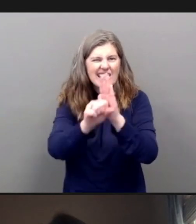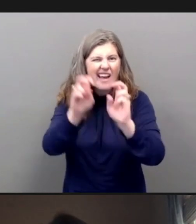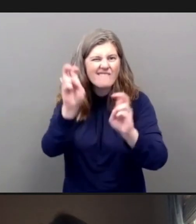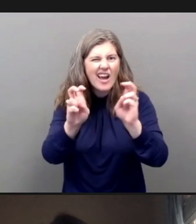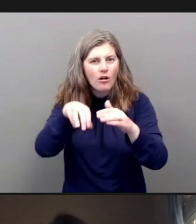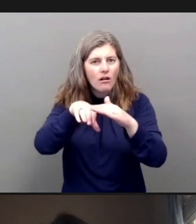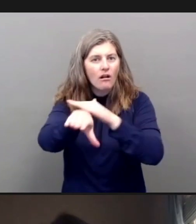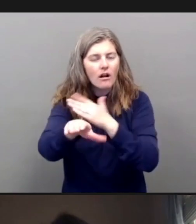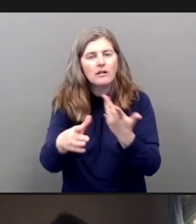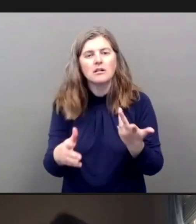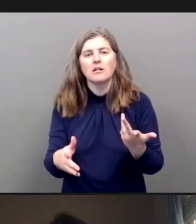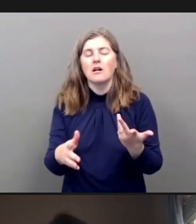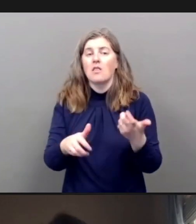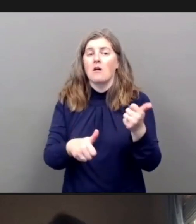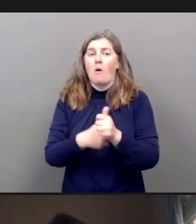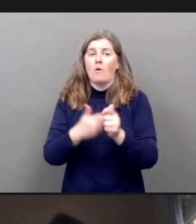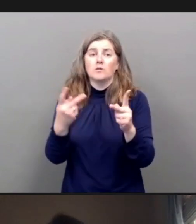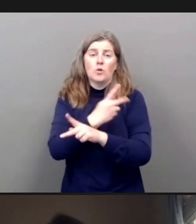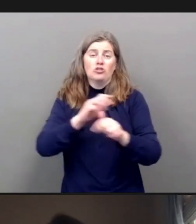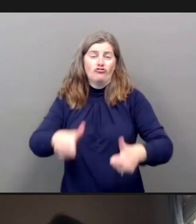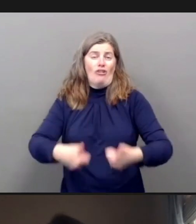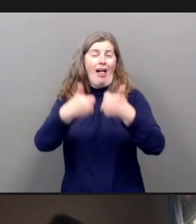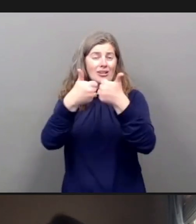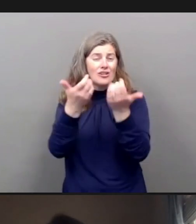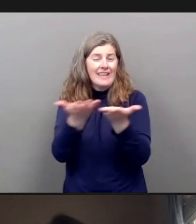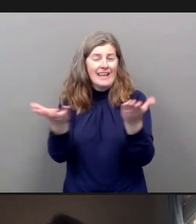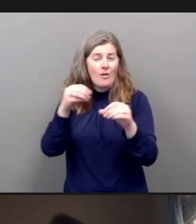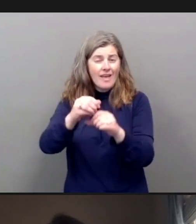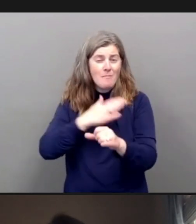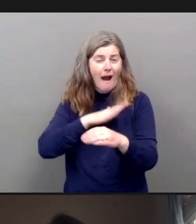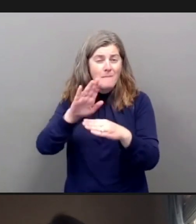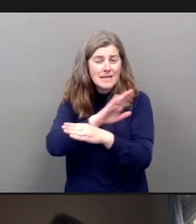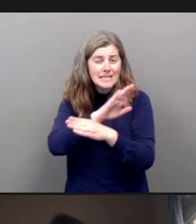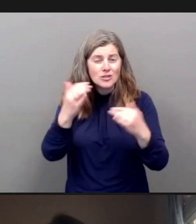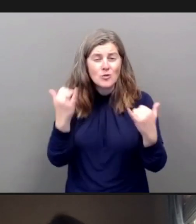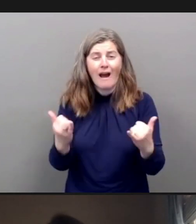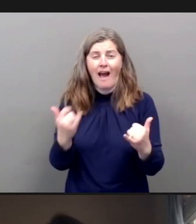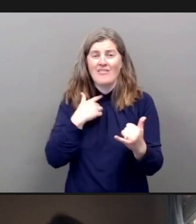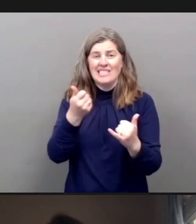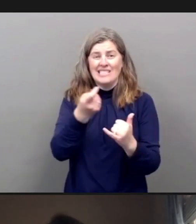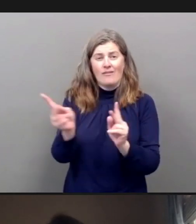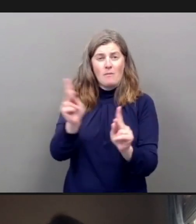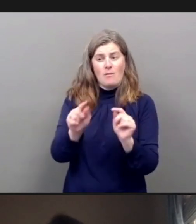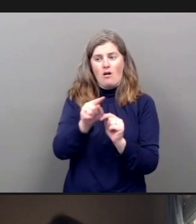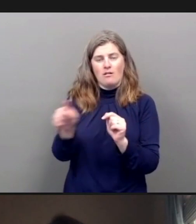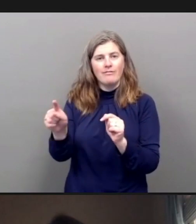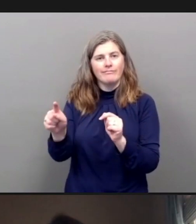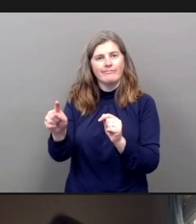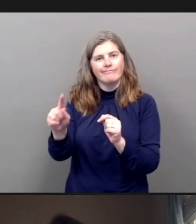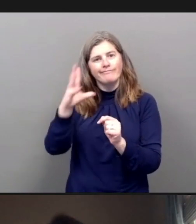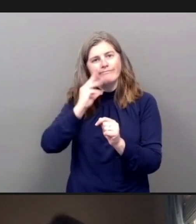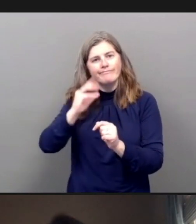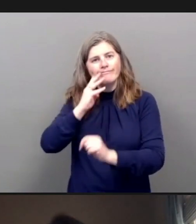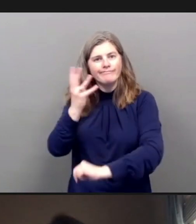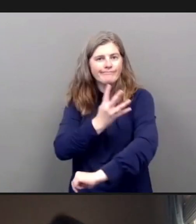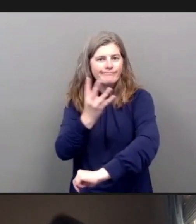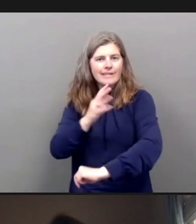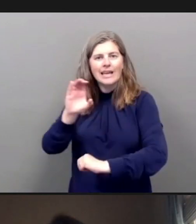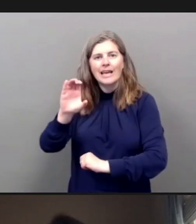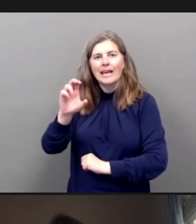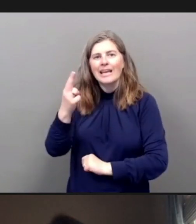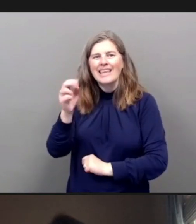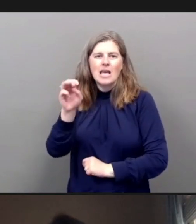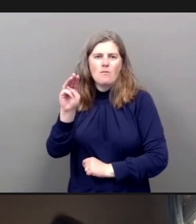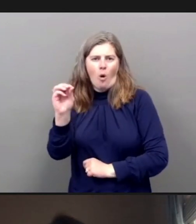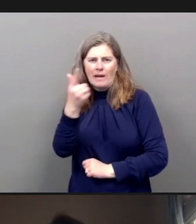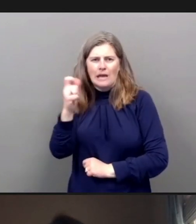of the most challenging things in my clinical practice right now is I have a number of people currently undergoing chemotherapy because I'm a geriatrician